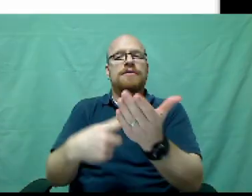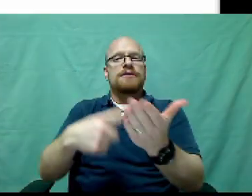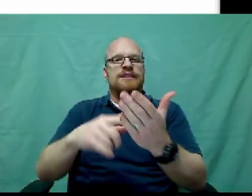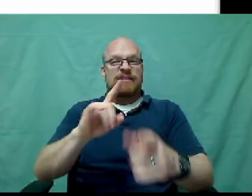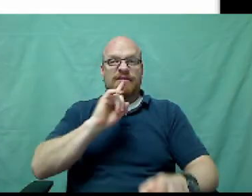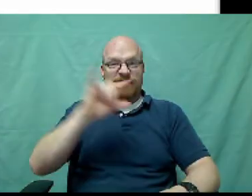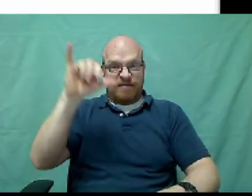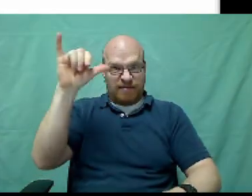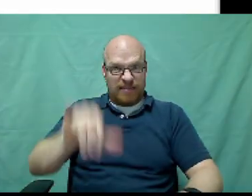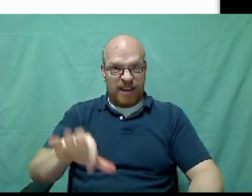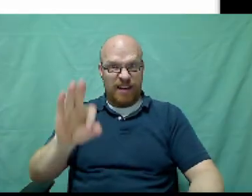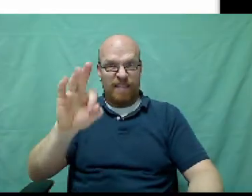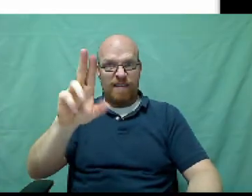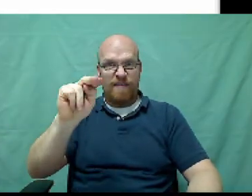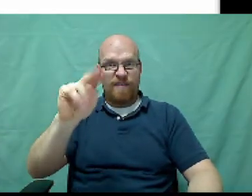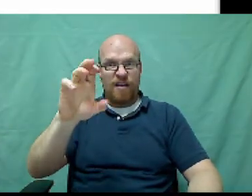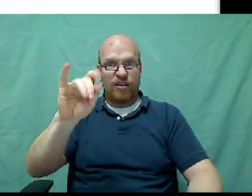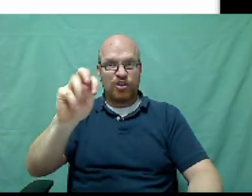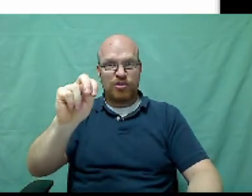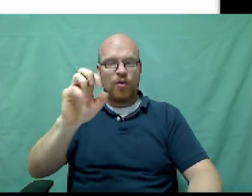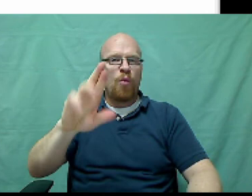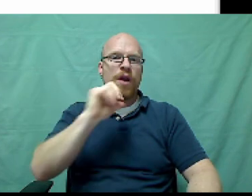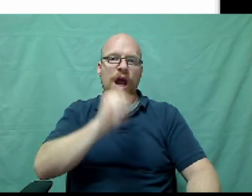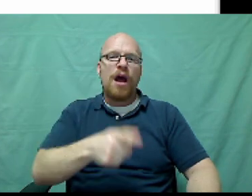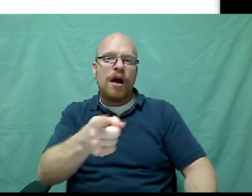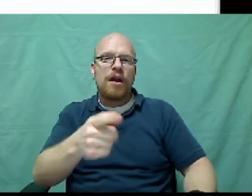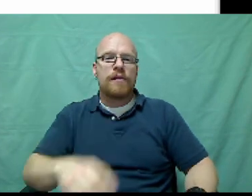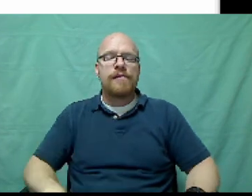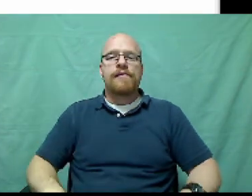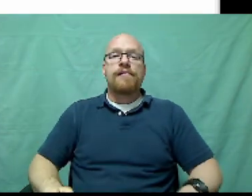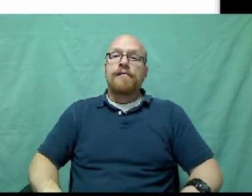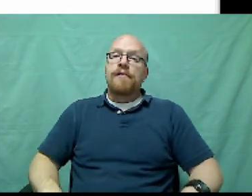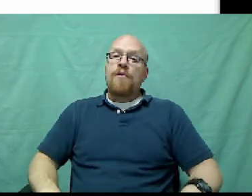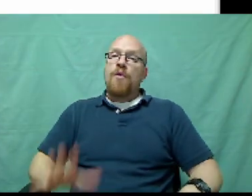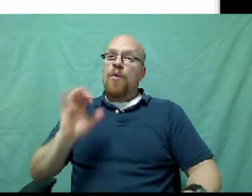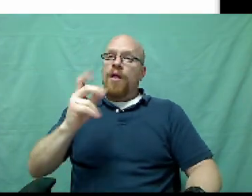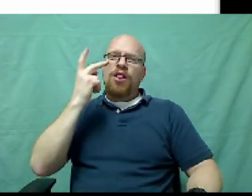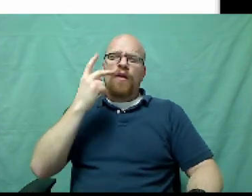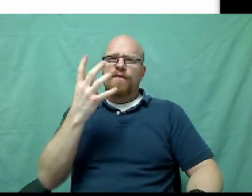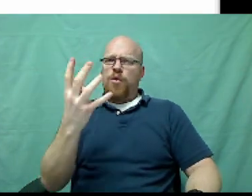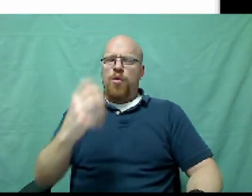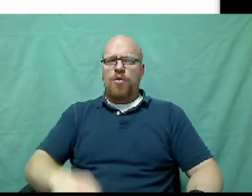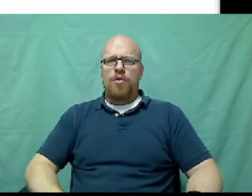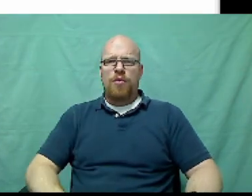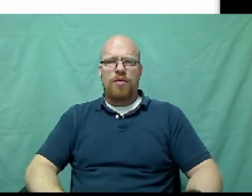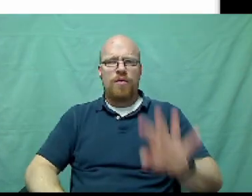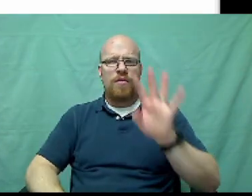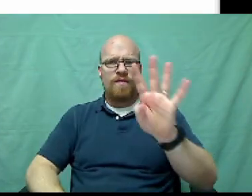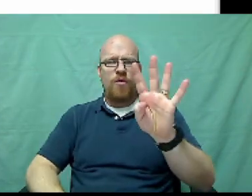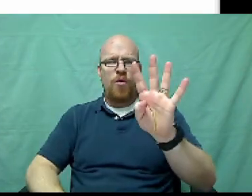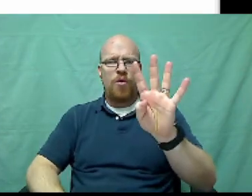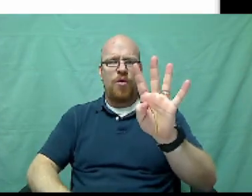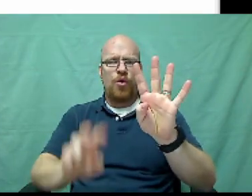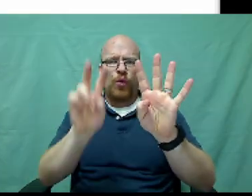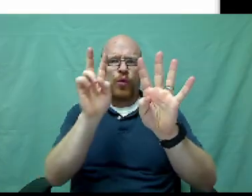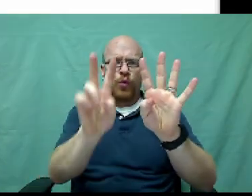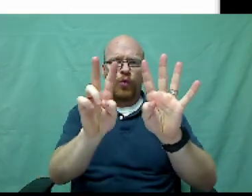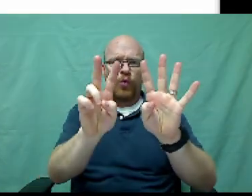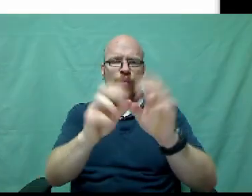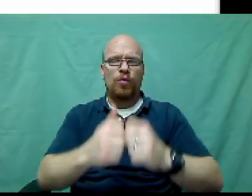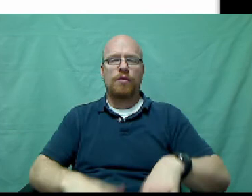Now, we'll talk about, now, is this really a function or not? Let's discuss that option. Well, look at the 4,